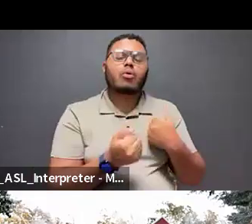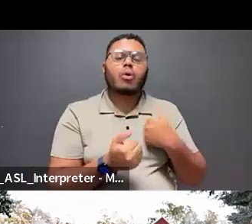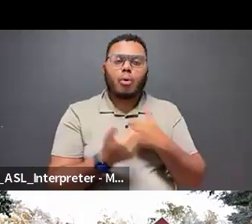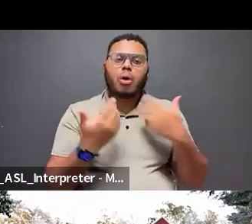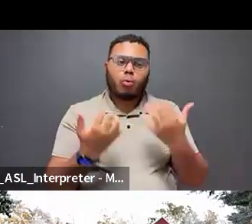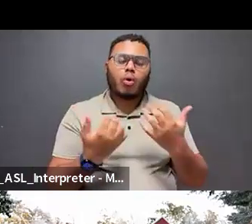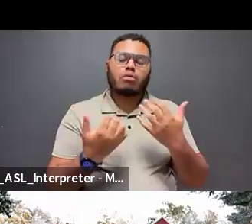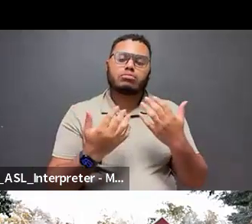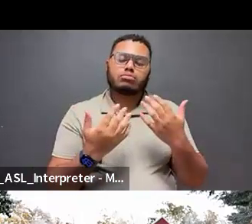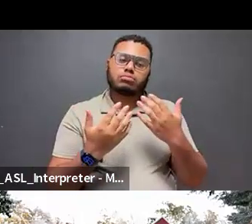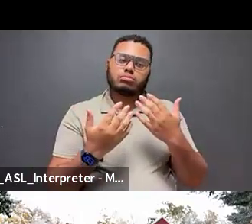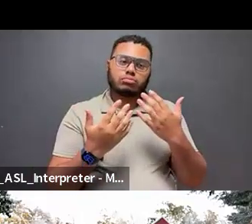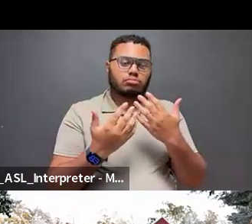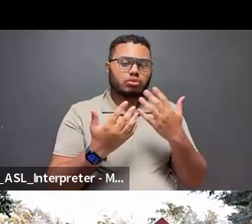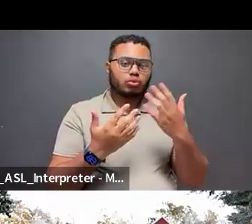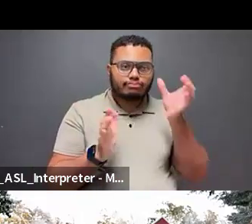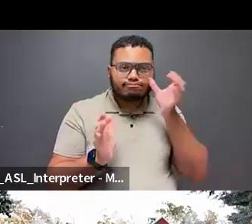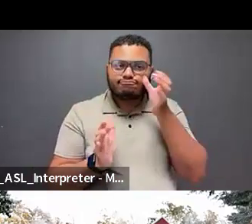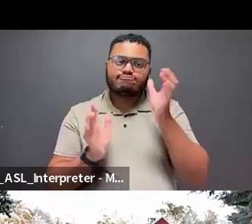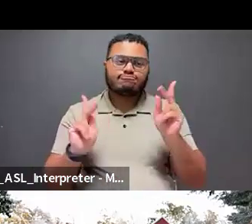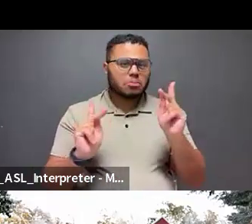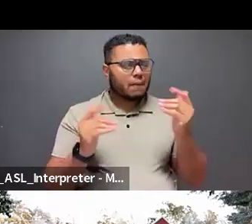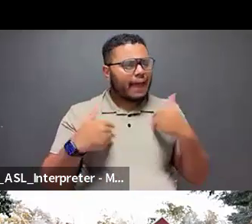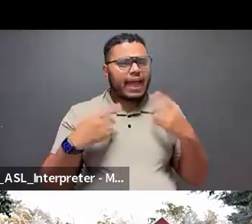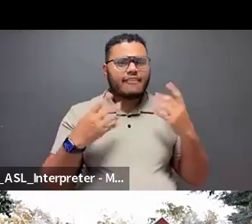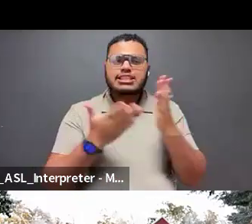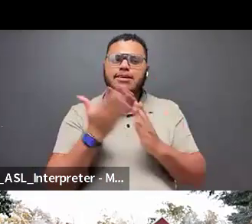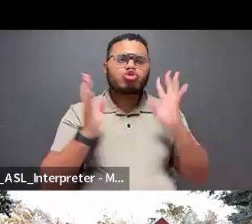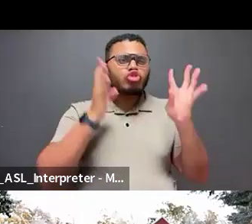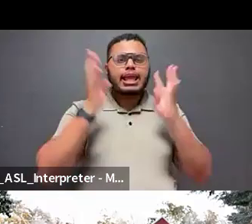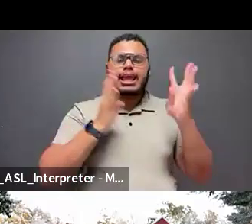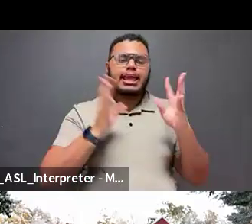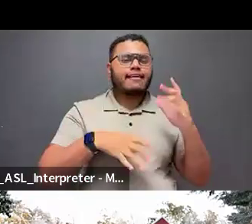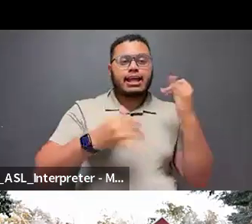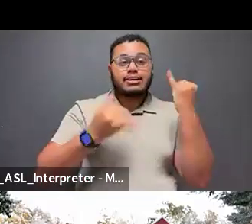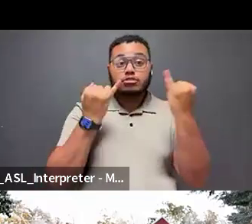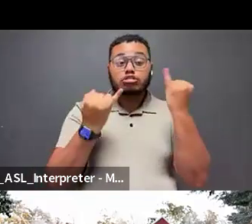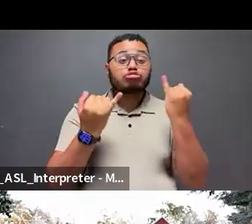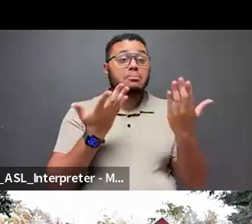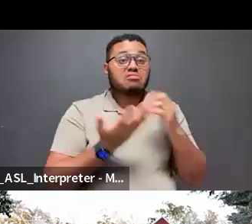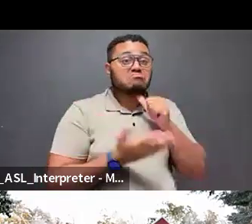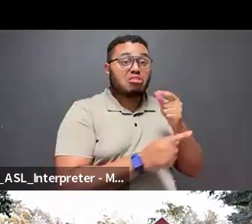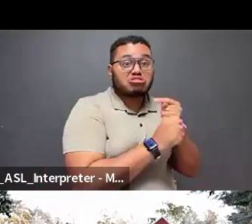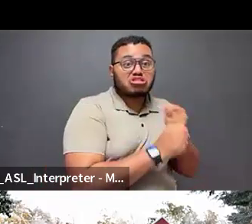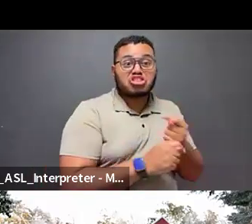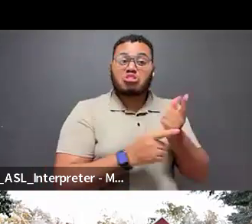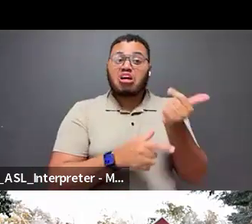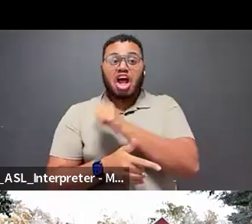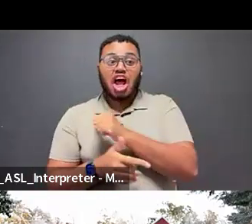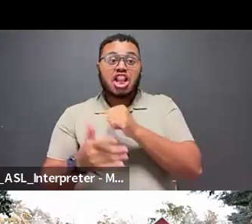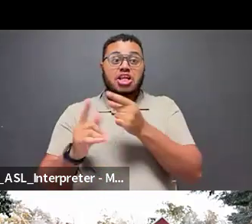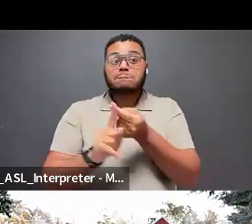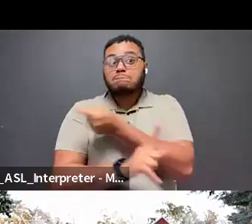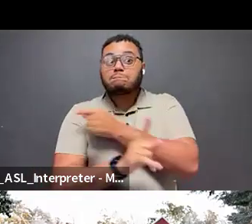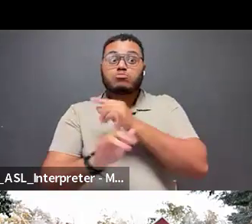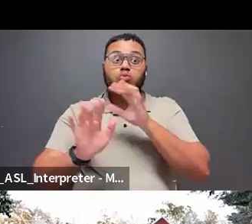if anybody has more creative ideas that are outside the box of traditional planning, or if you have any other ideas that sort of on the